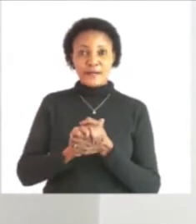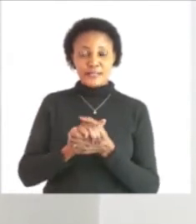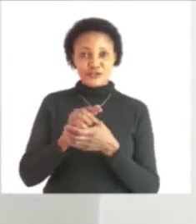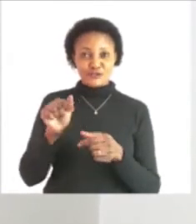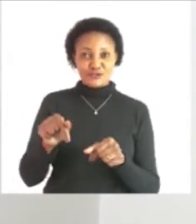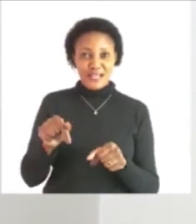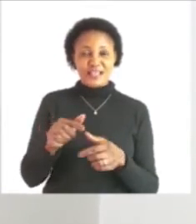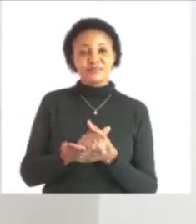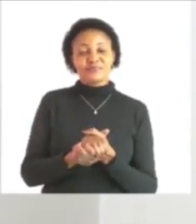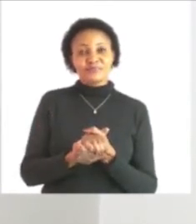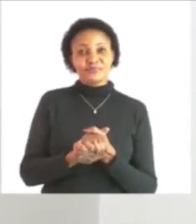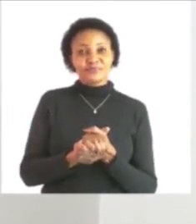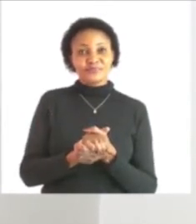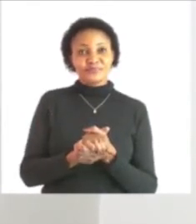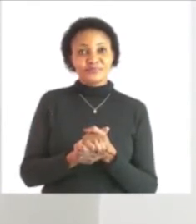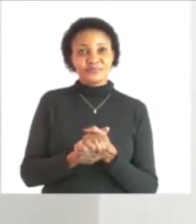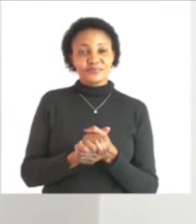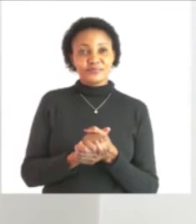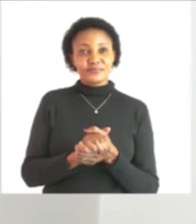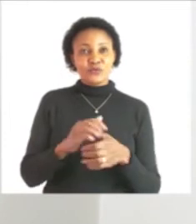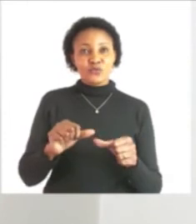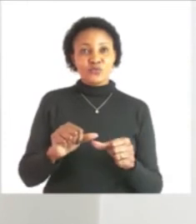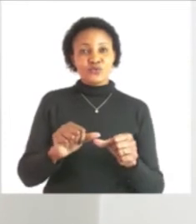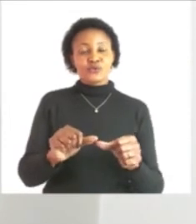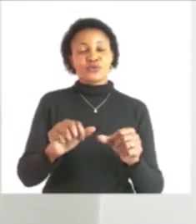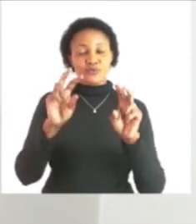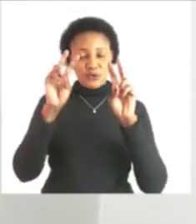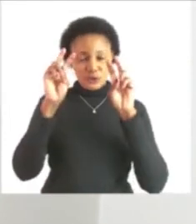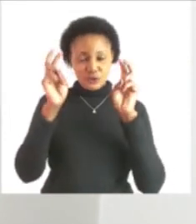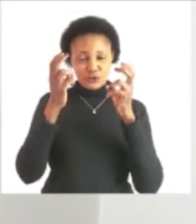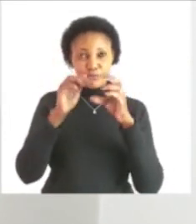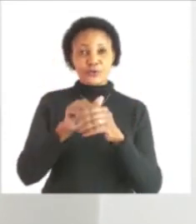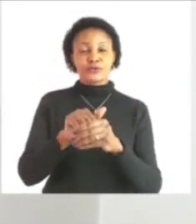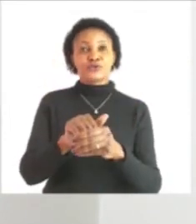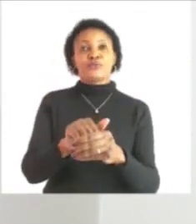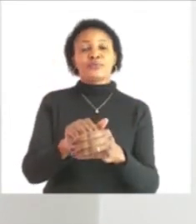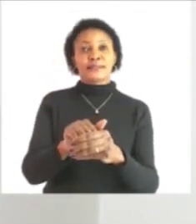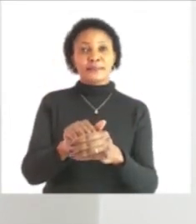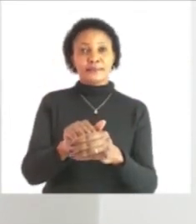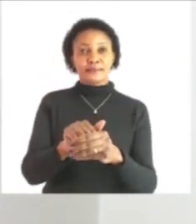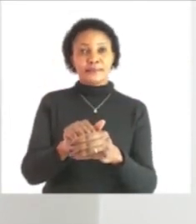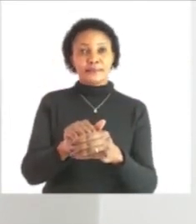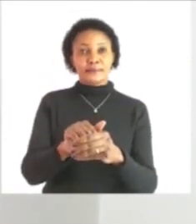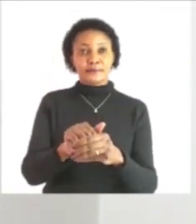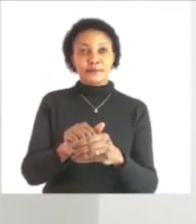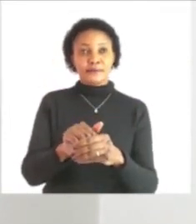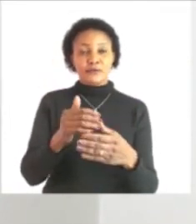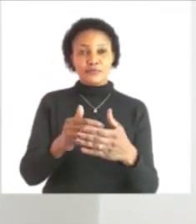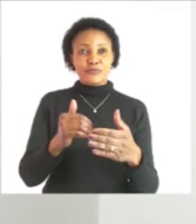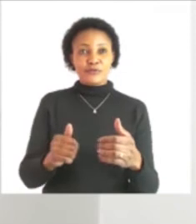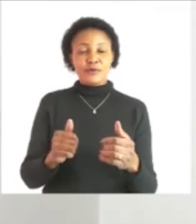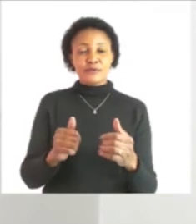me today. We are still going on with the transport as our topic, but before we go